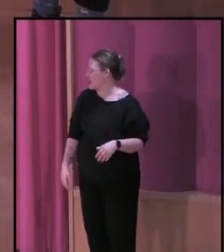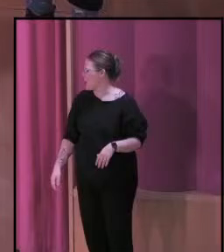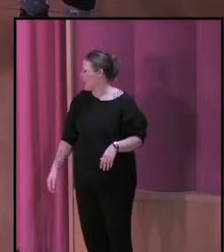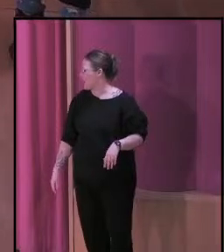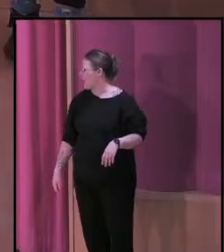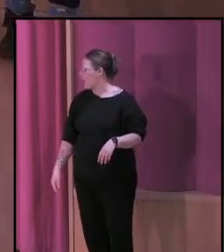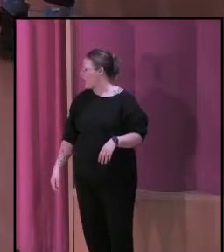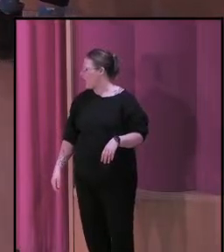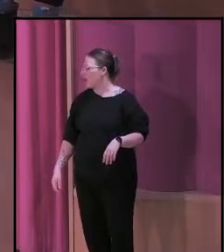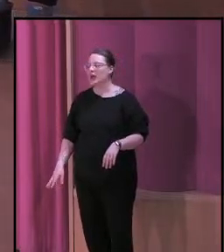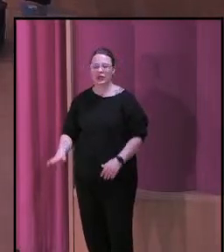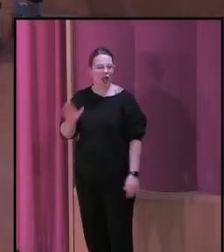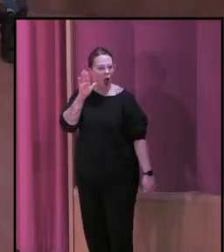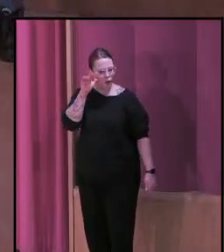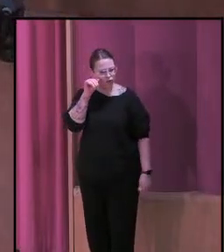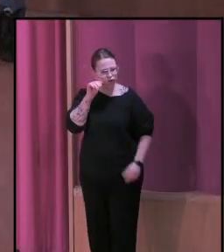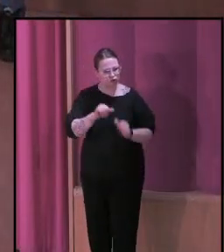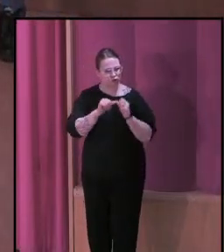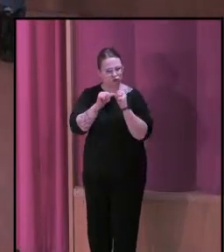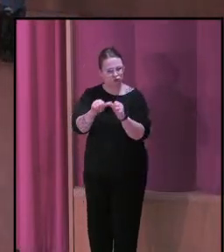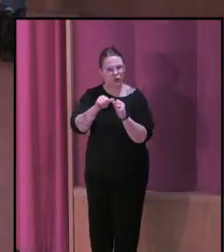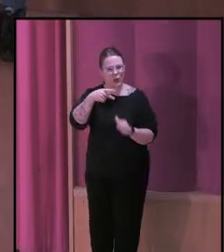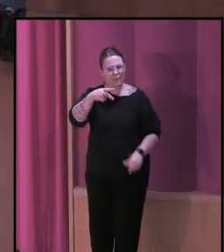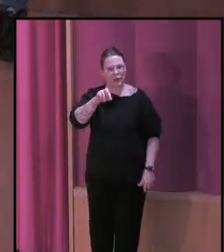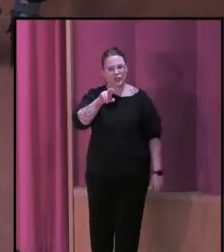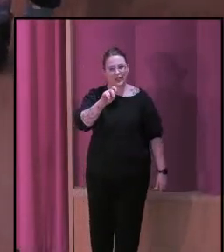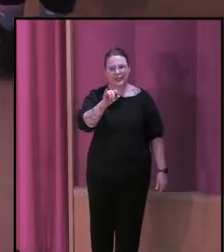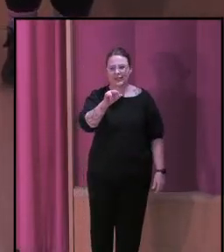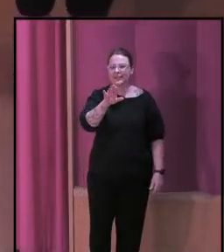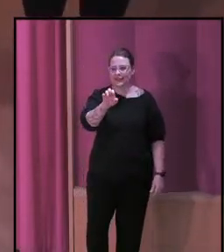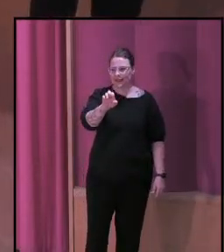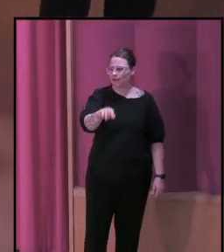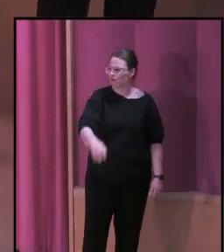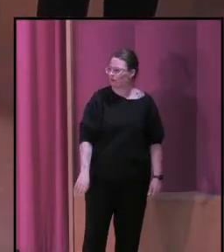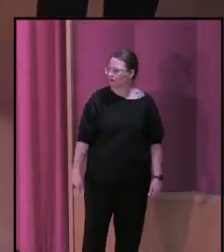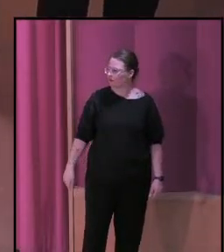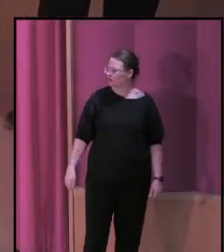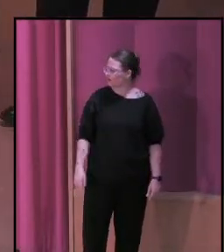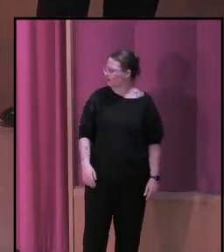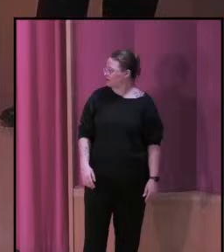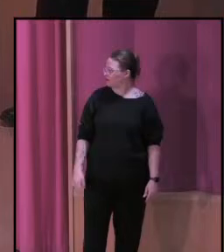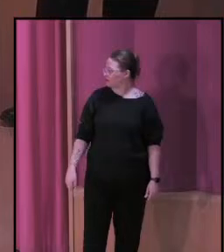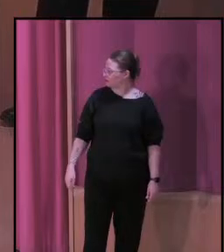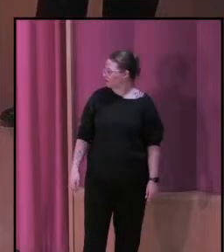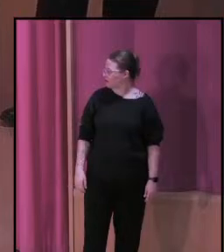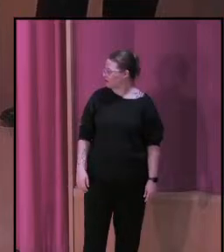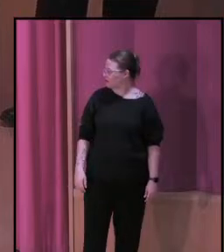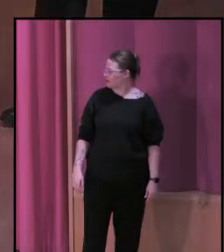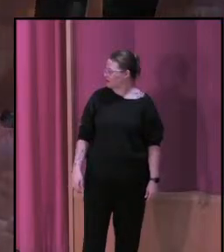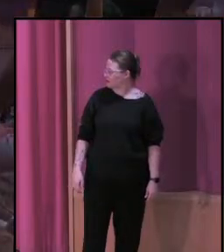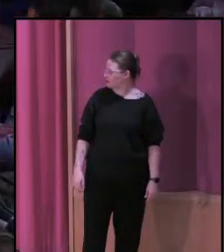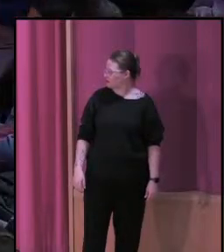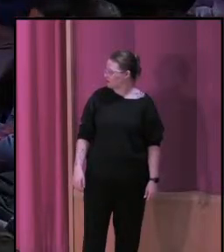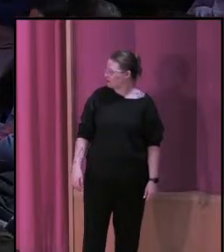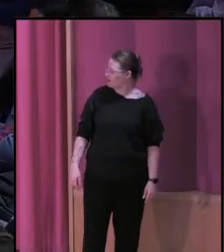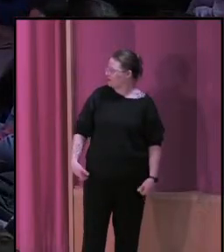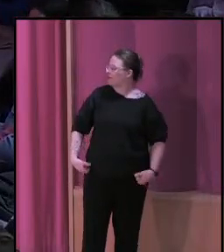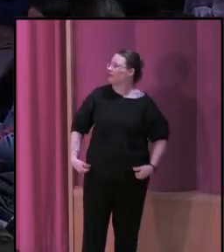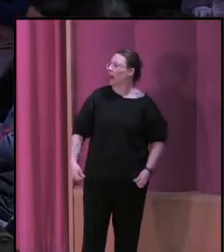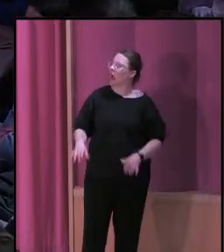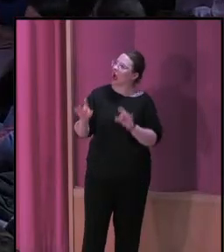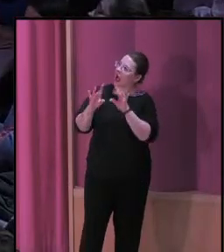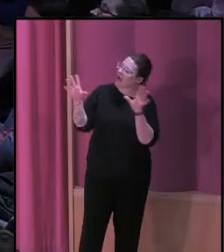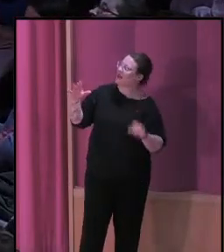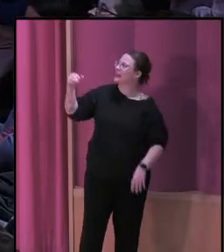like persistence is a pretty good quality in a person. And obviously, we had a little bit of a ceiling